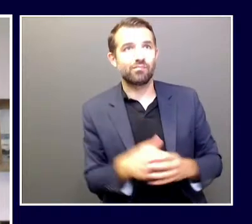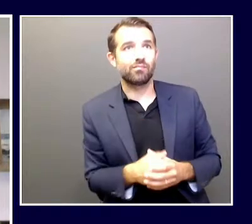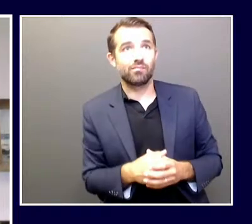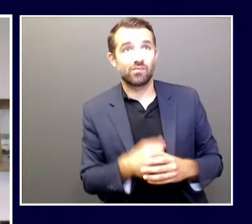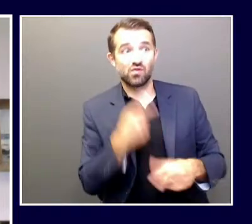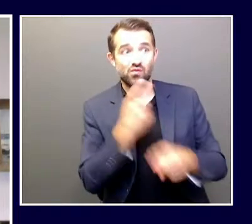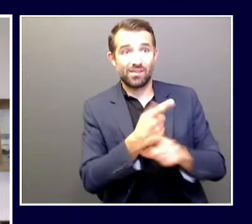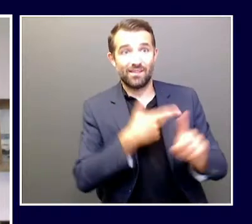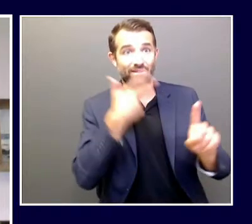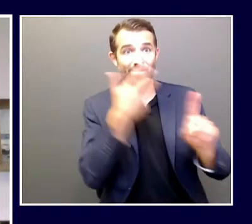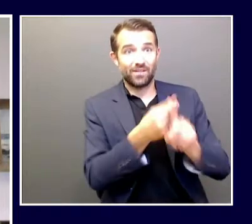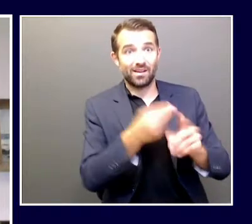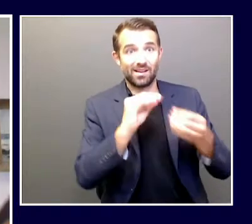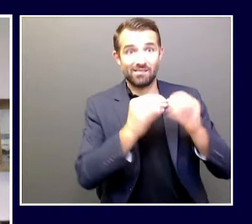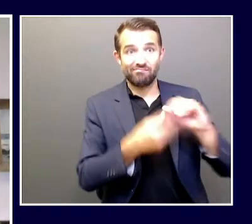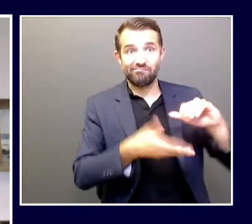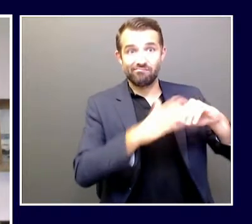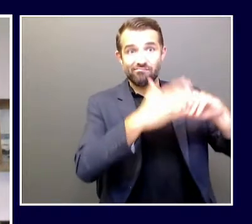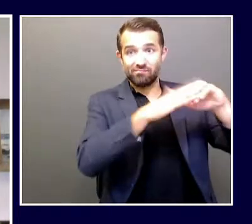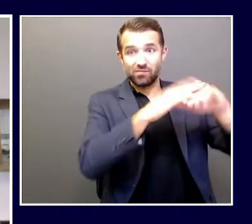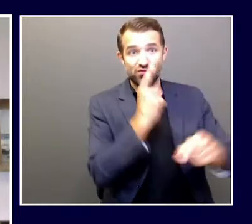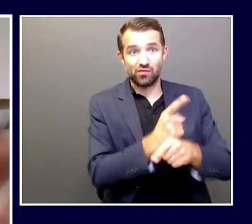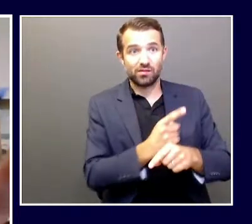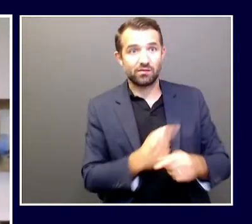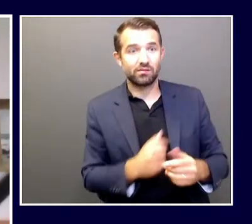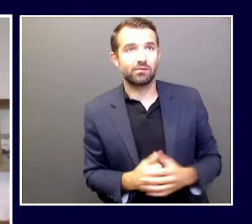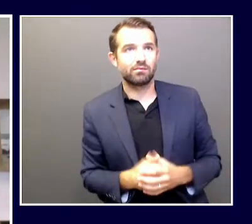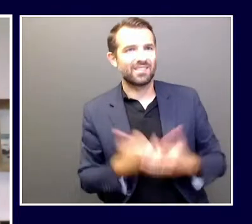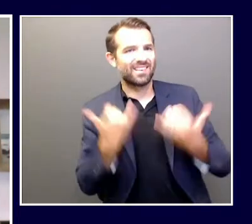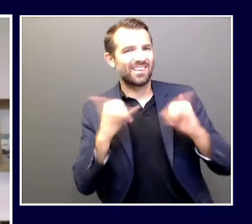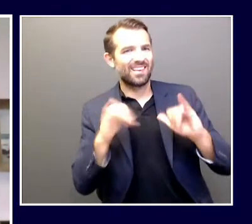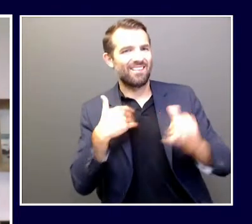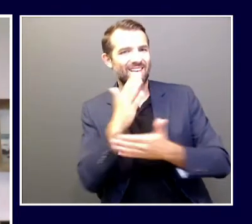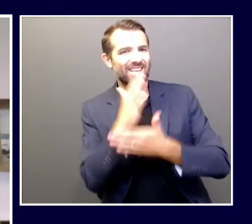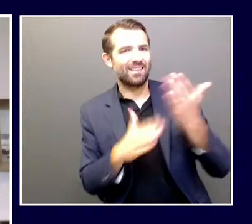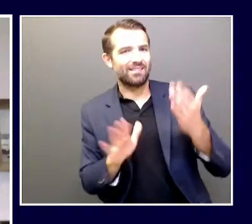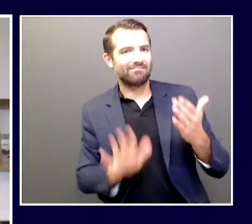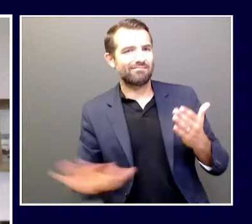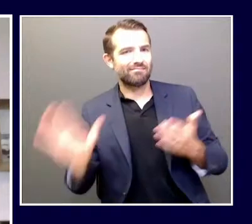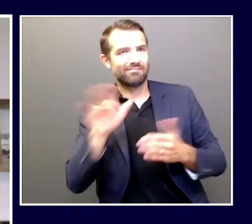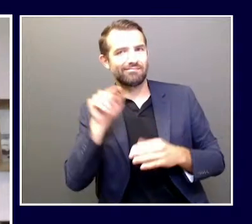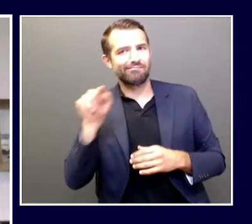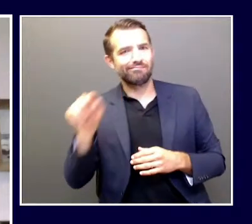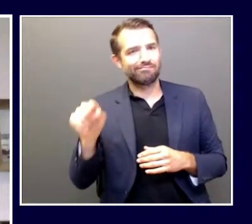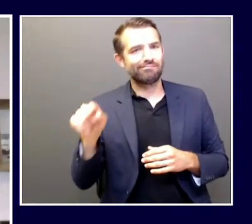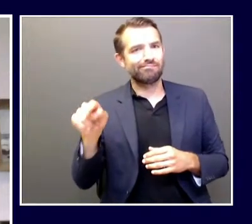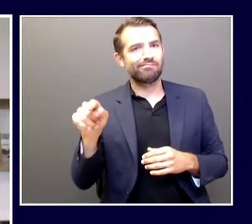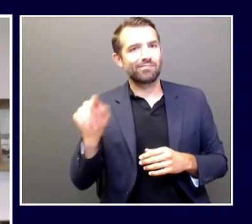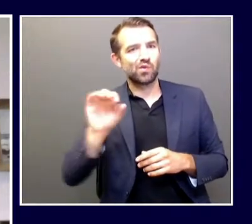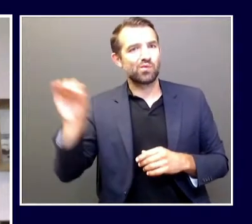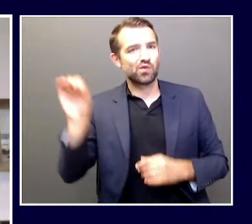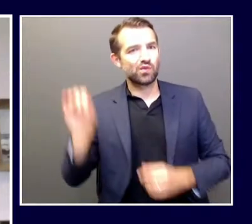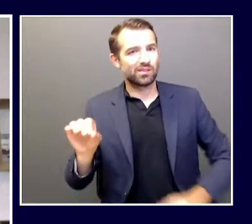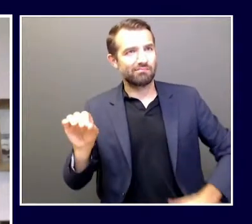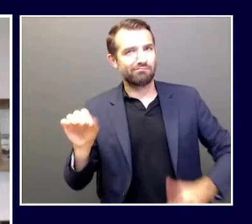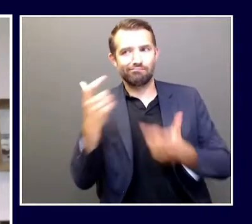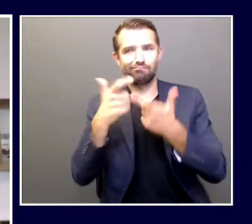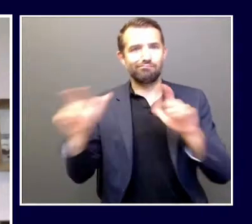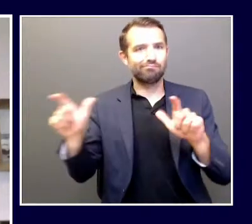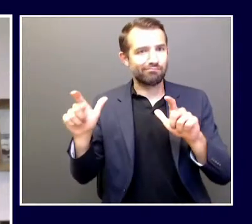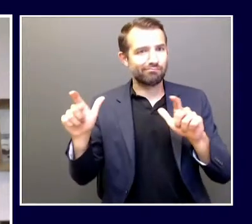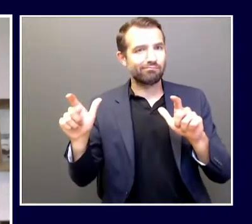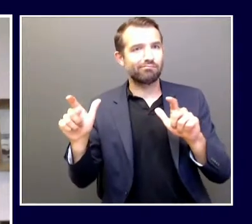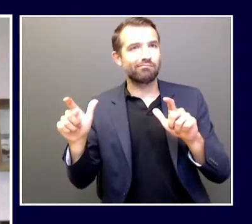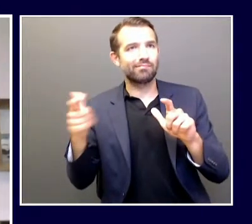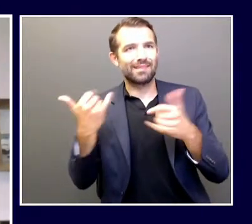of the state where there are high numbers of people that remain unvaccinated. We're shifting now toward